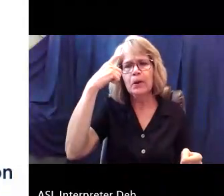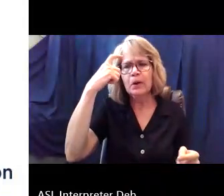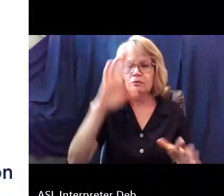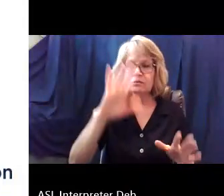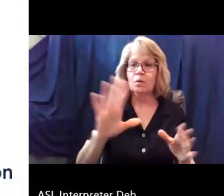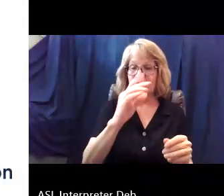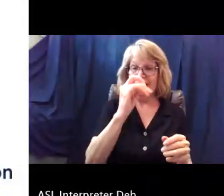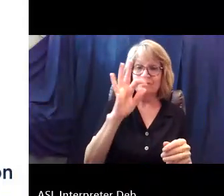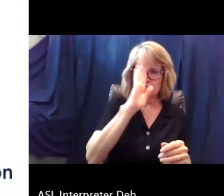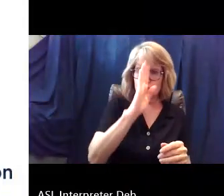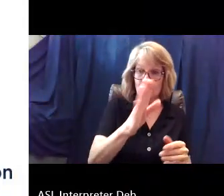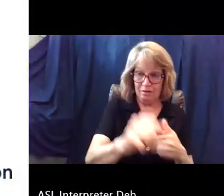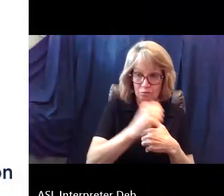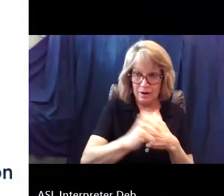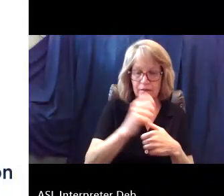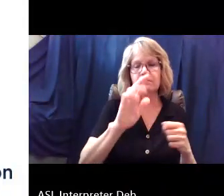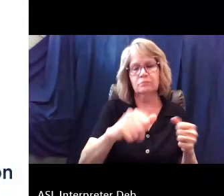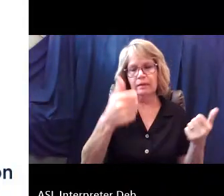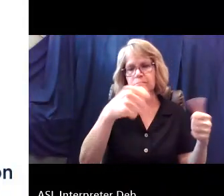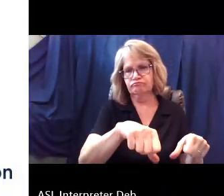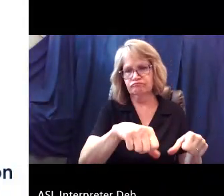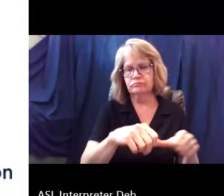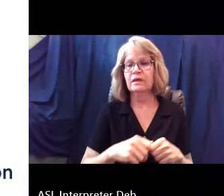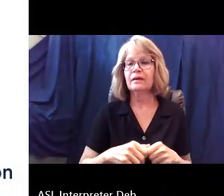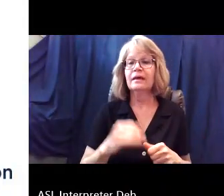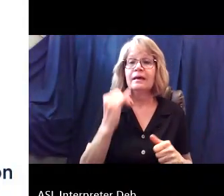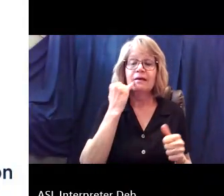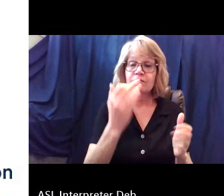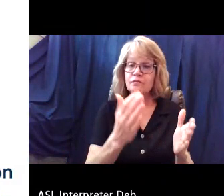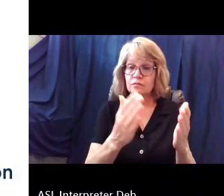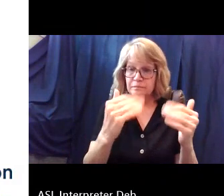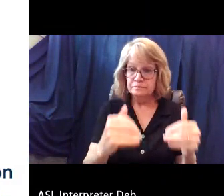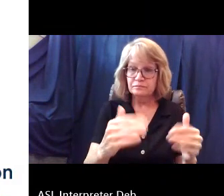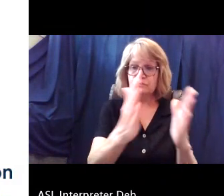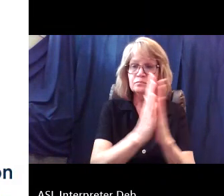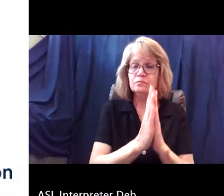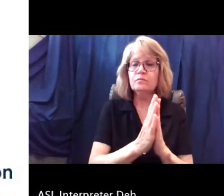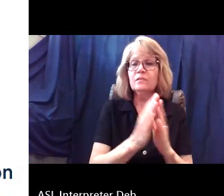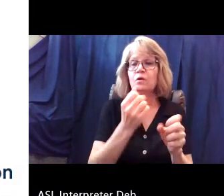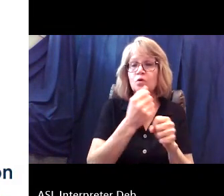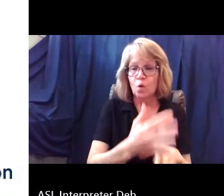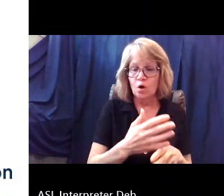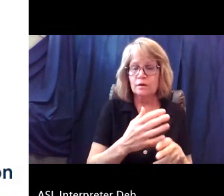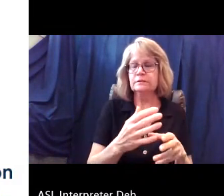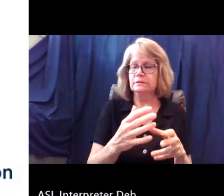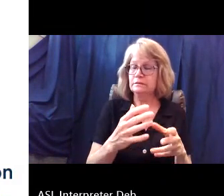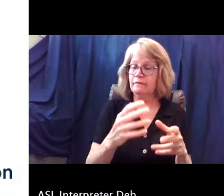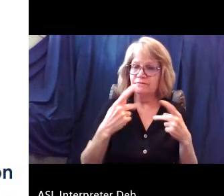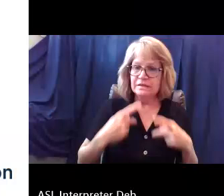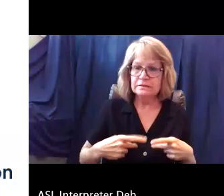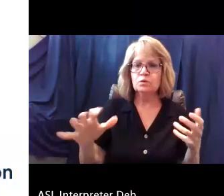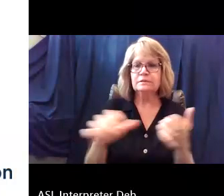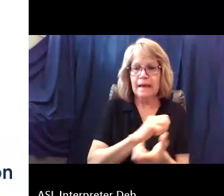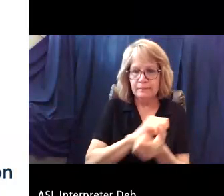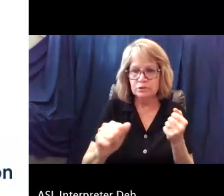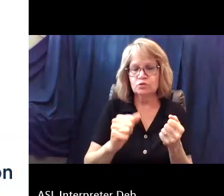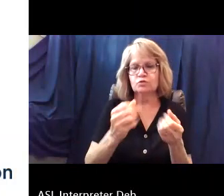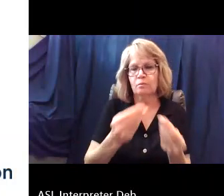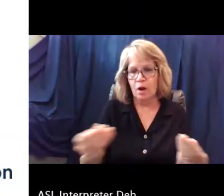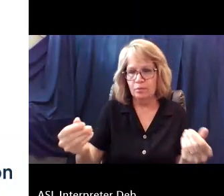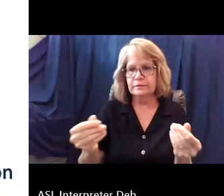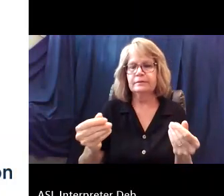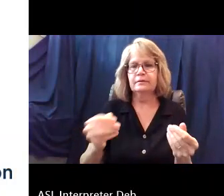could be denied as well. If the request would cause substantial physical damage to the property, that could be a reason for